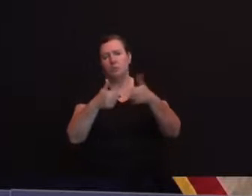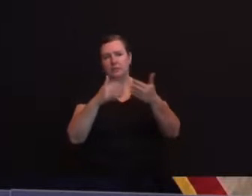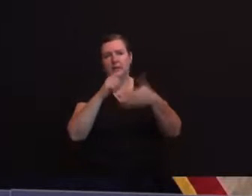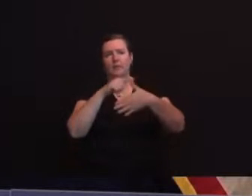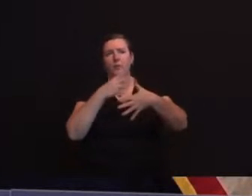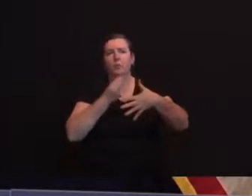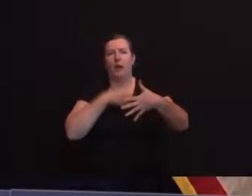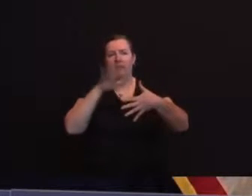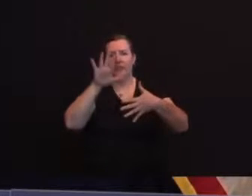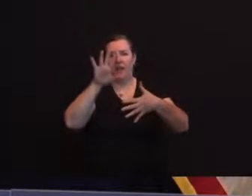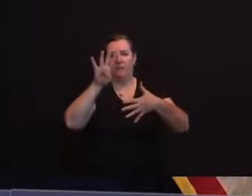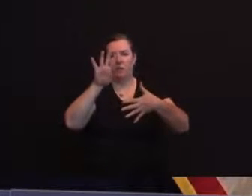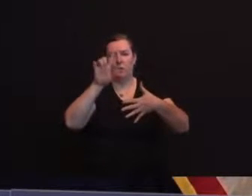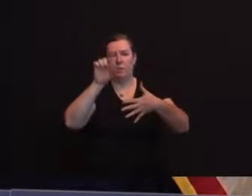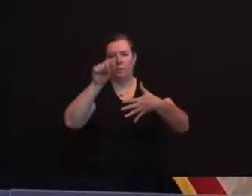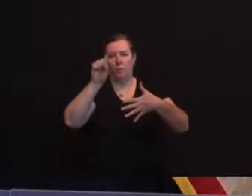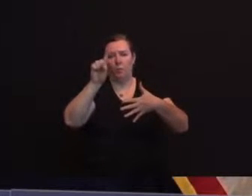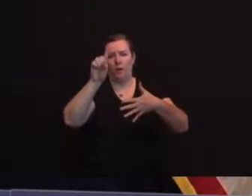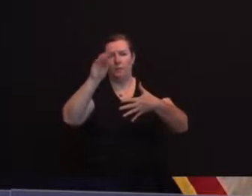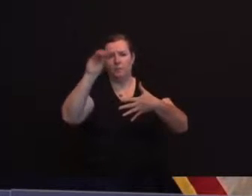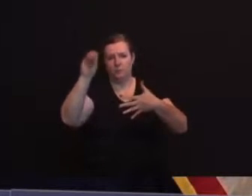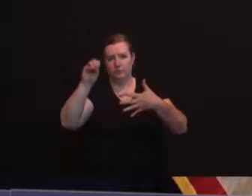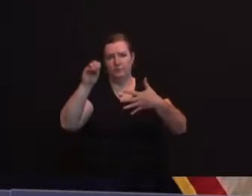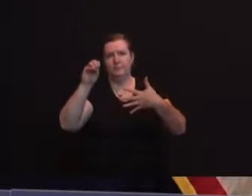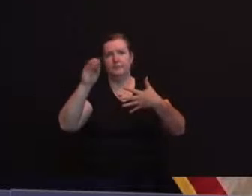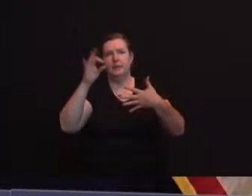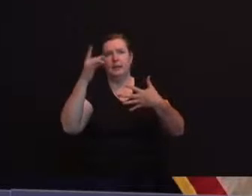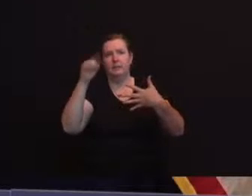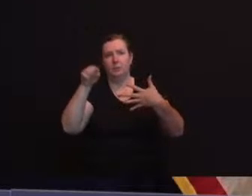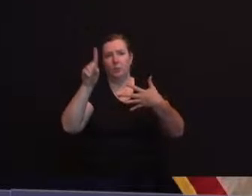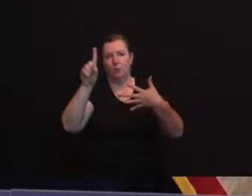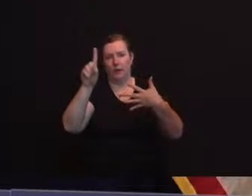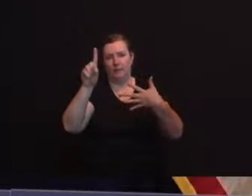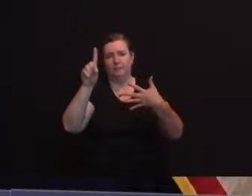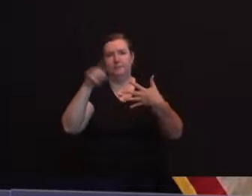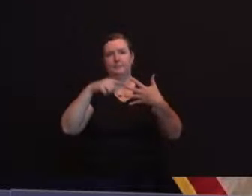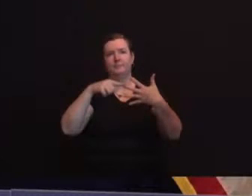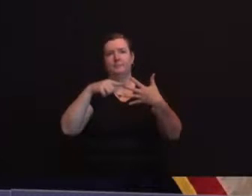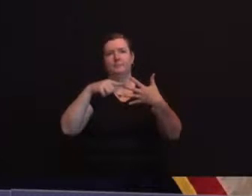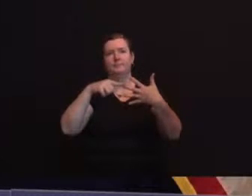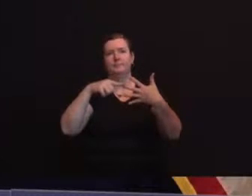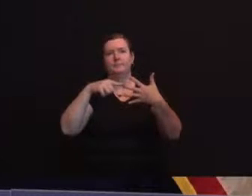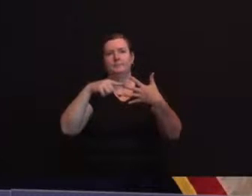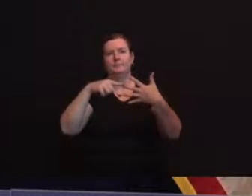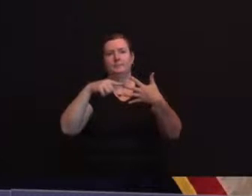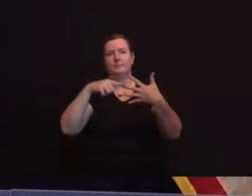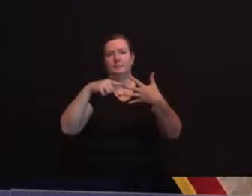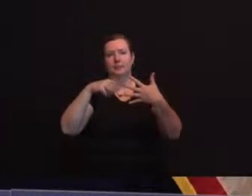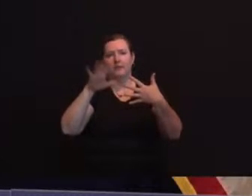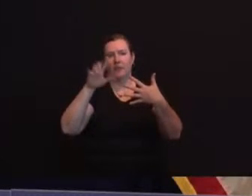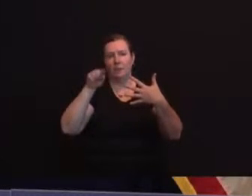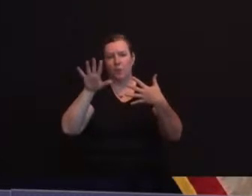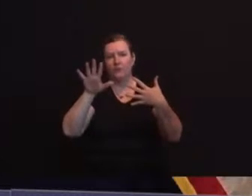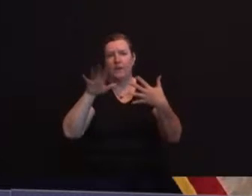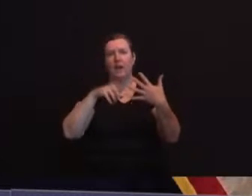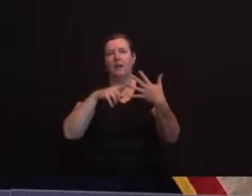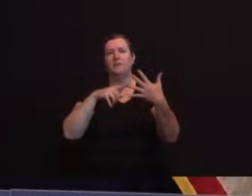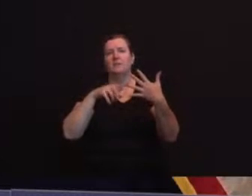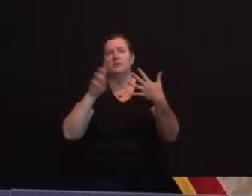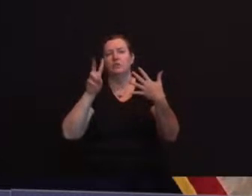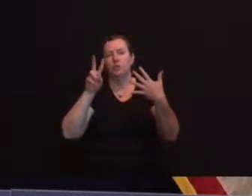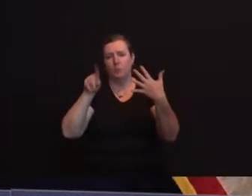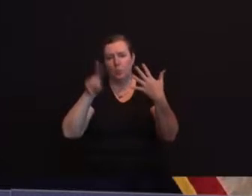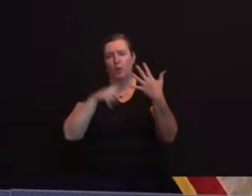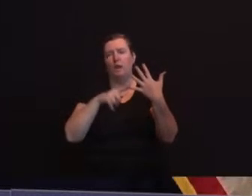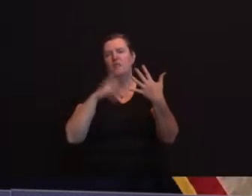black 18.1, Hispanic 20.3, Asian 5.5, other 2.1. At